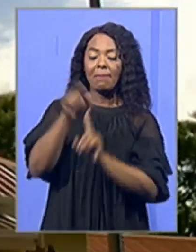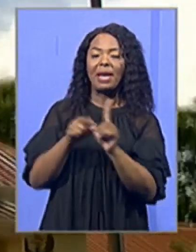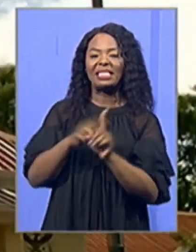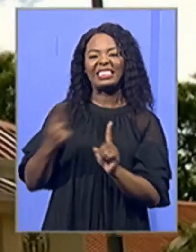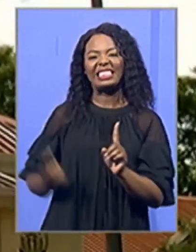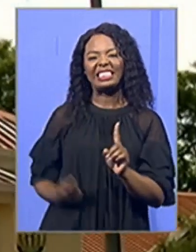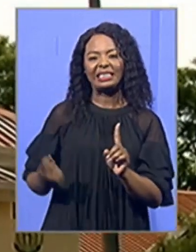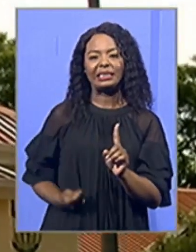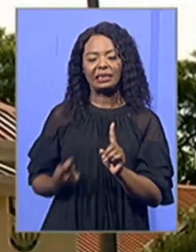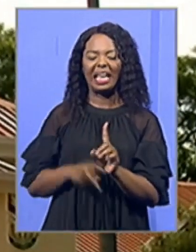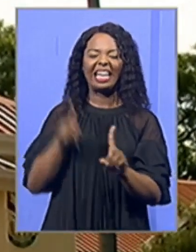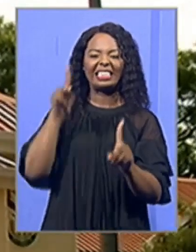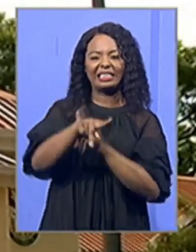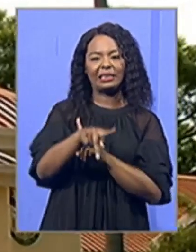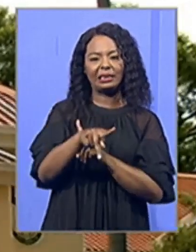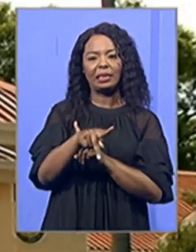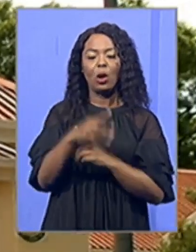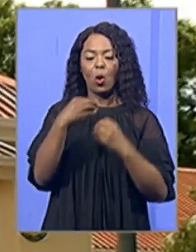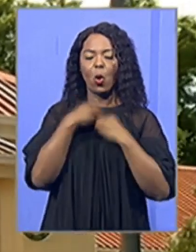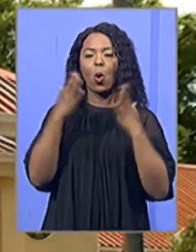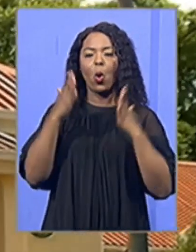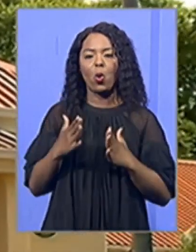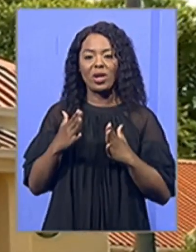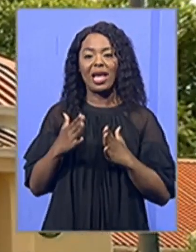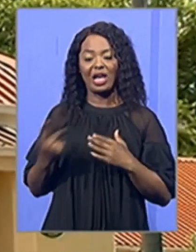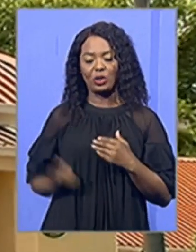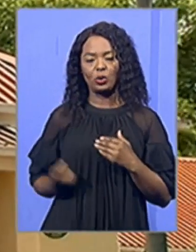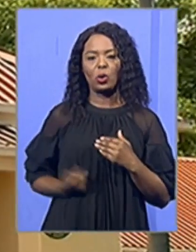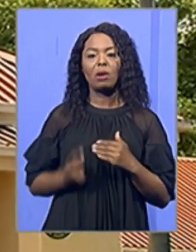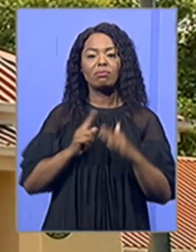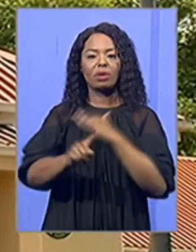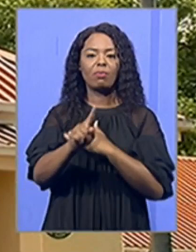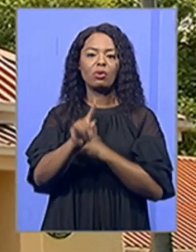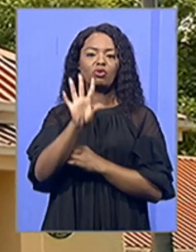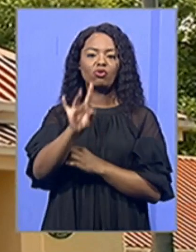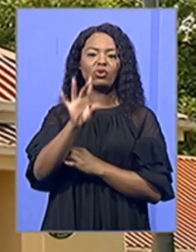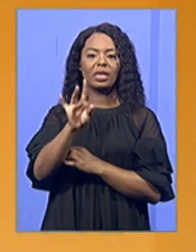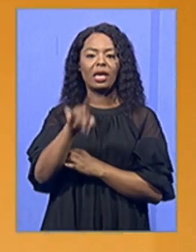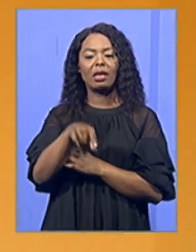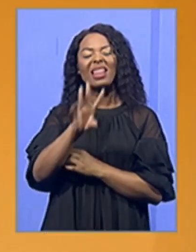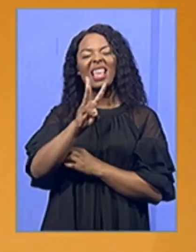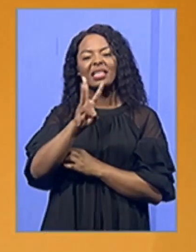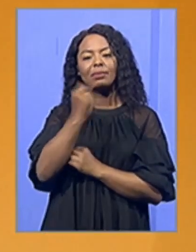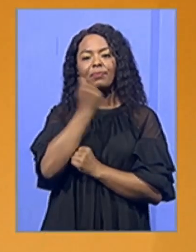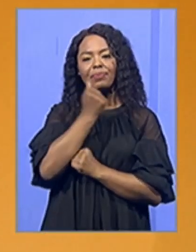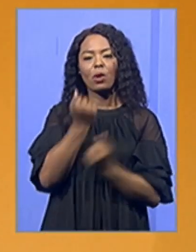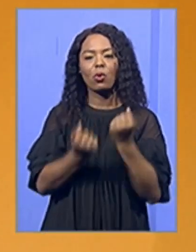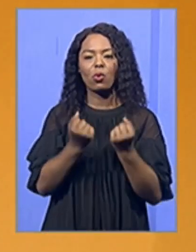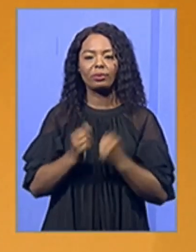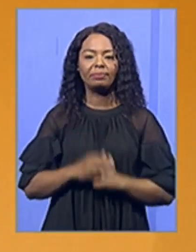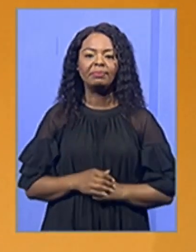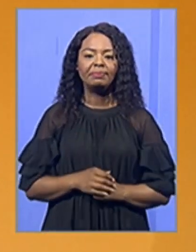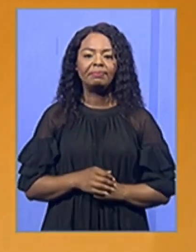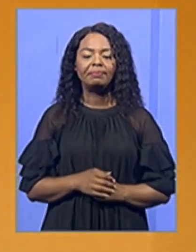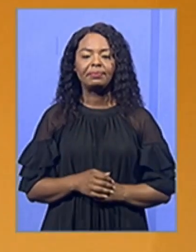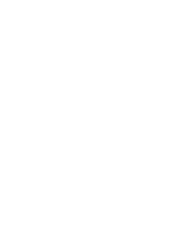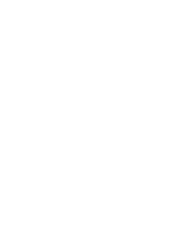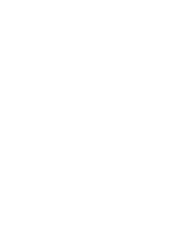Tjhabeleng Masebe o tlile ho hlahella kgotla lekgetlo la bobedi ka Labone ka diqoso tsa polao ntle le maikemisetso.